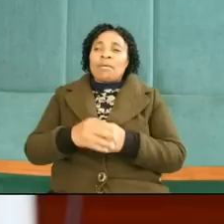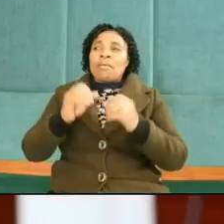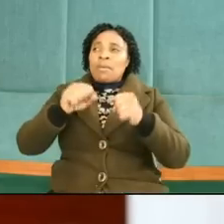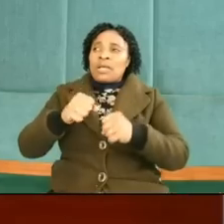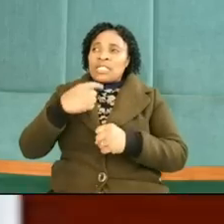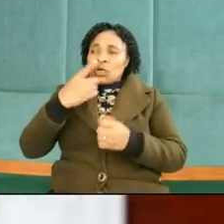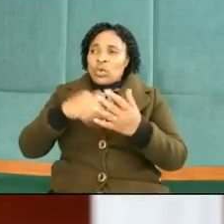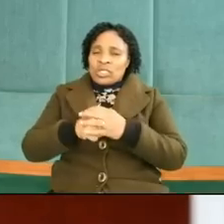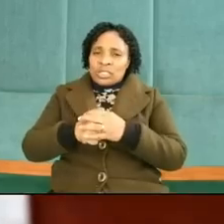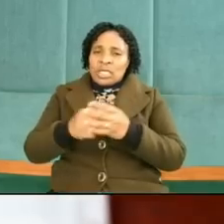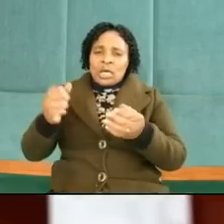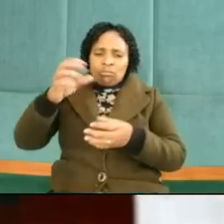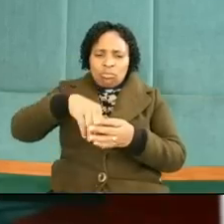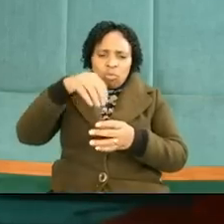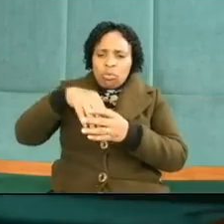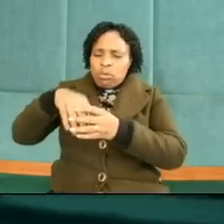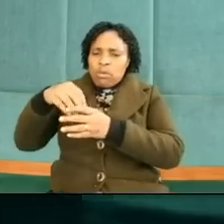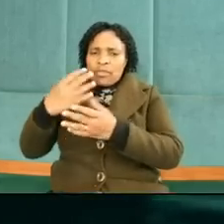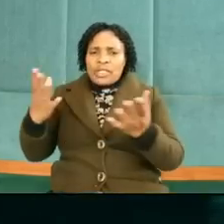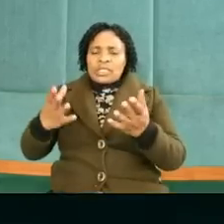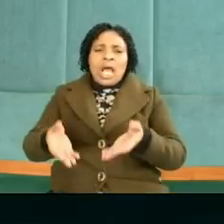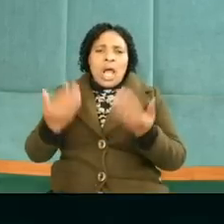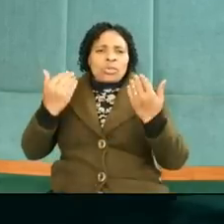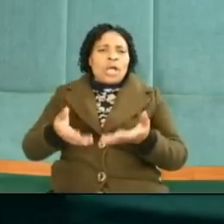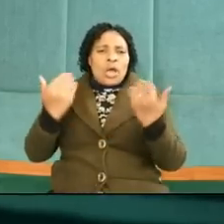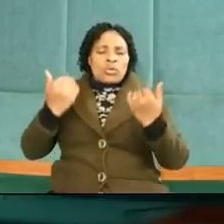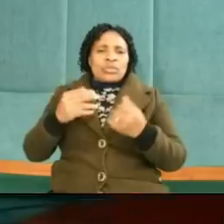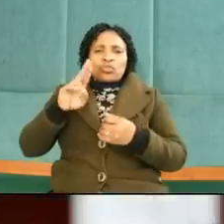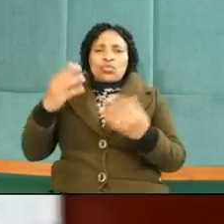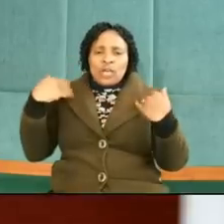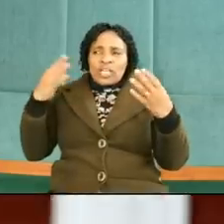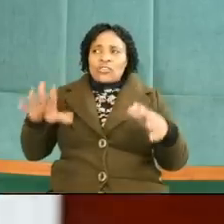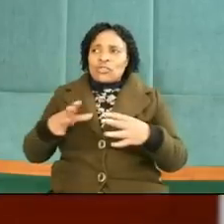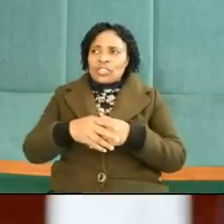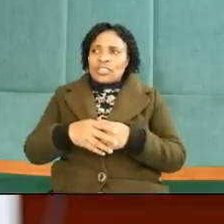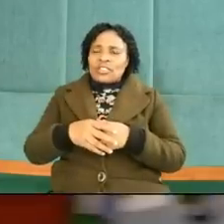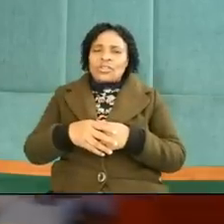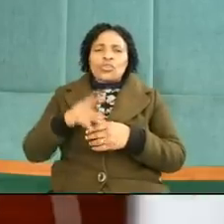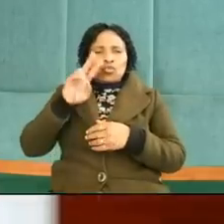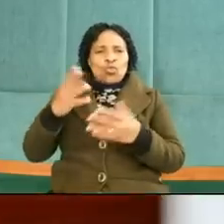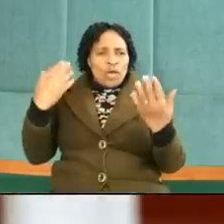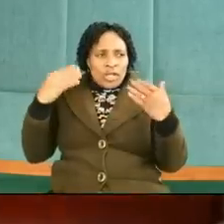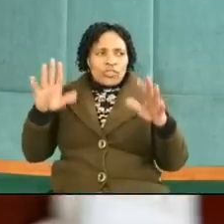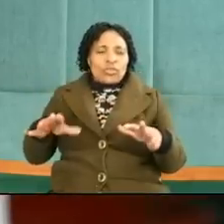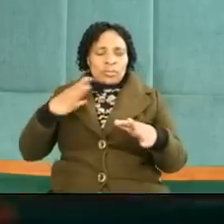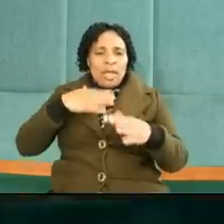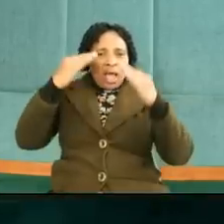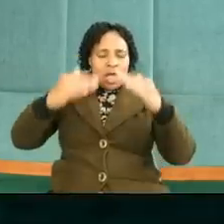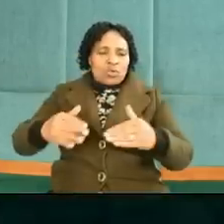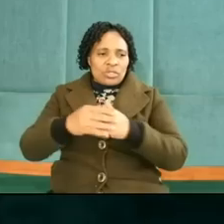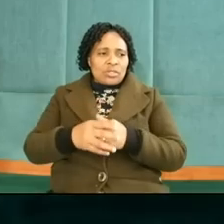pack up, pack up, pack up, pack up your things, pack up your things. Get out, get out. There are two angels. Lord, listen to the preacher. There are two angels at my